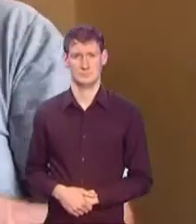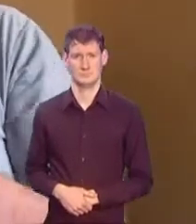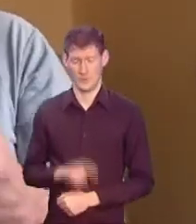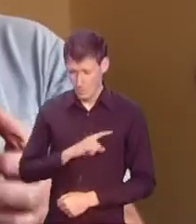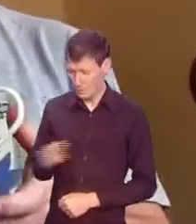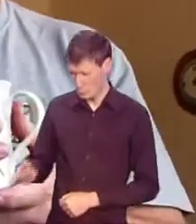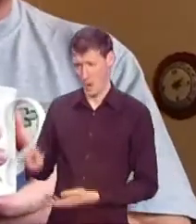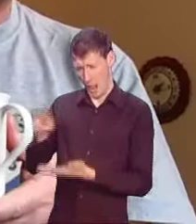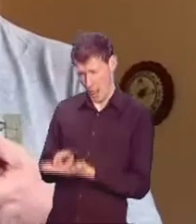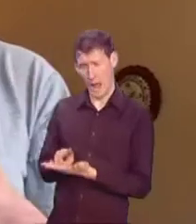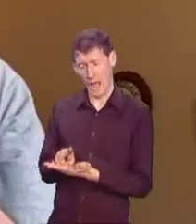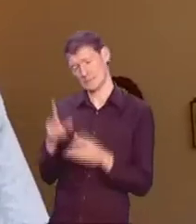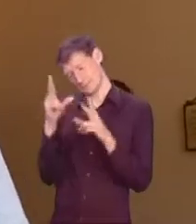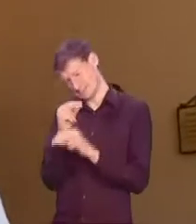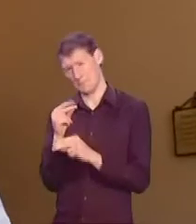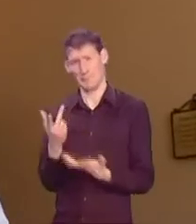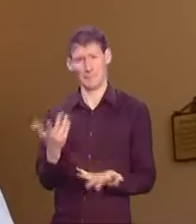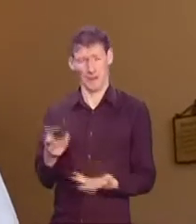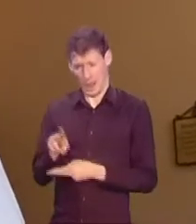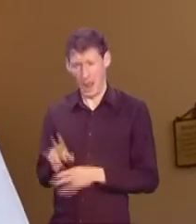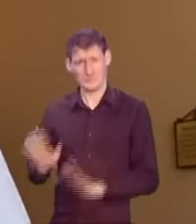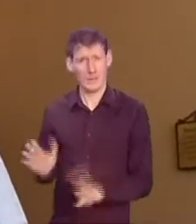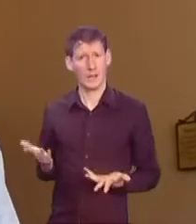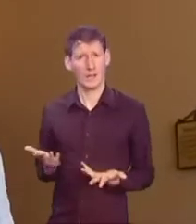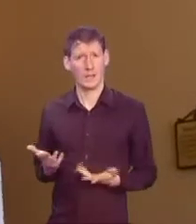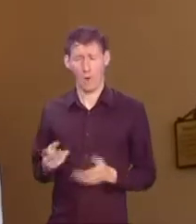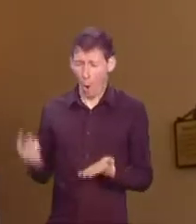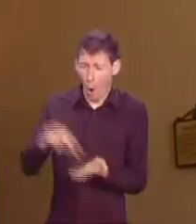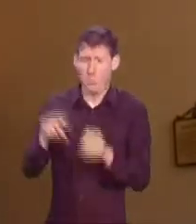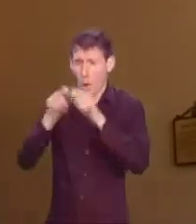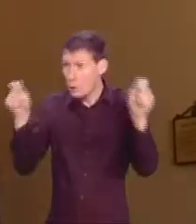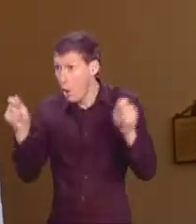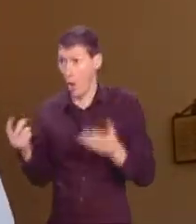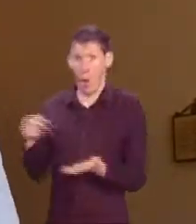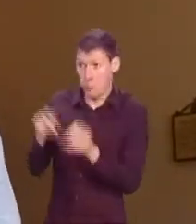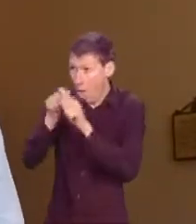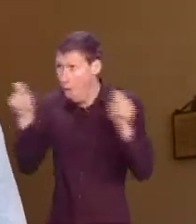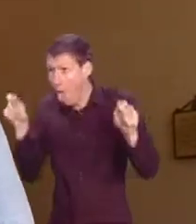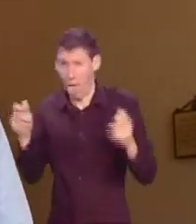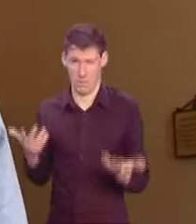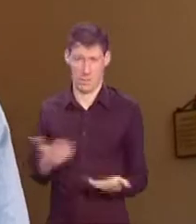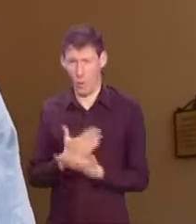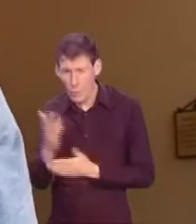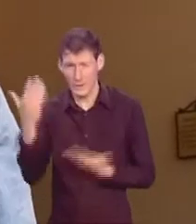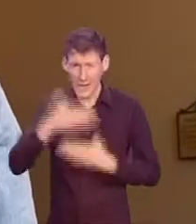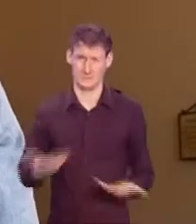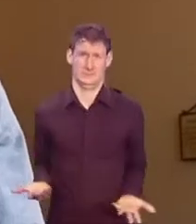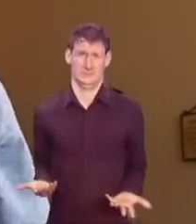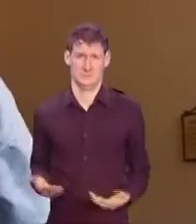Why can't you just lie there when you can't go to sleep? Up and down all night.